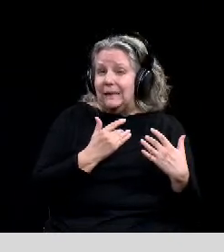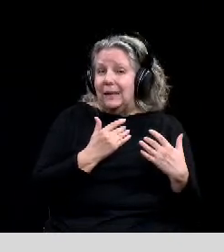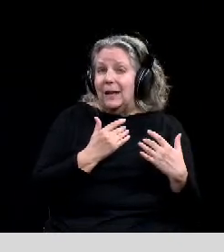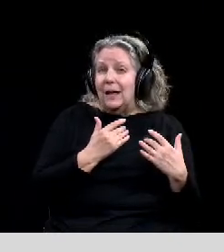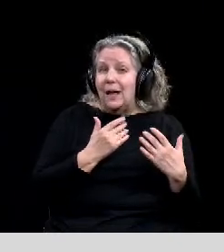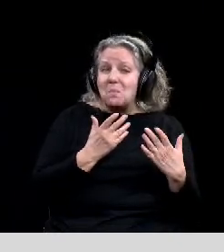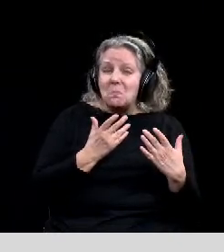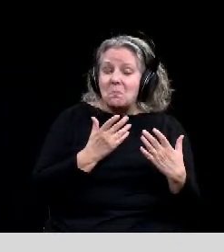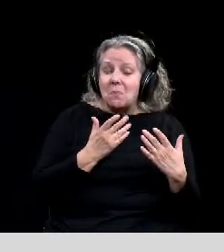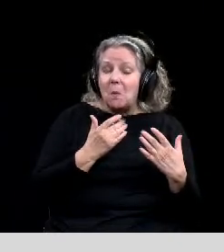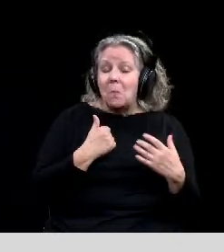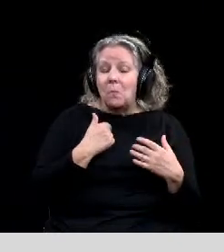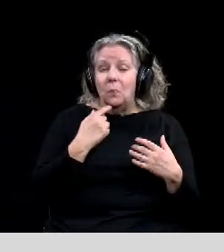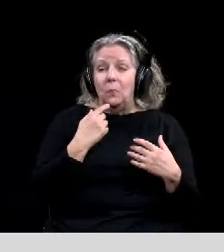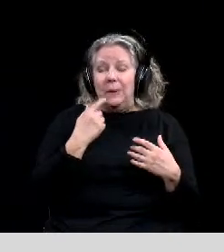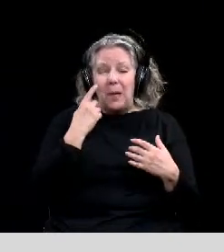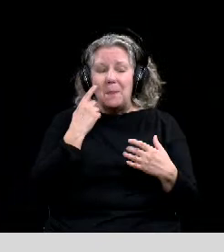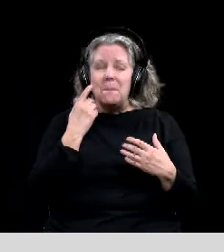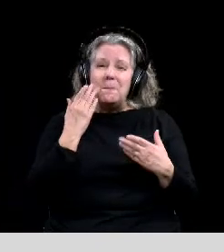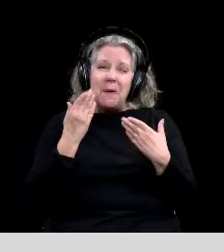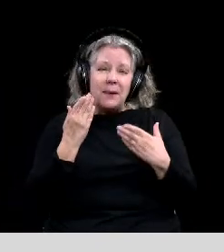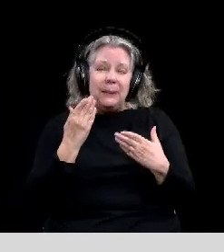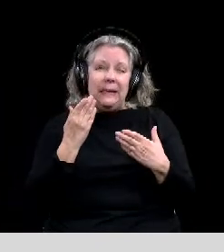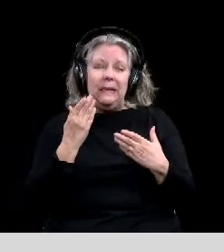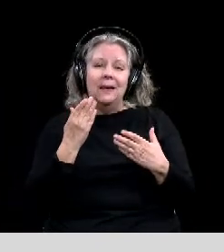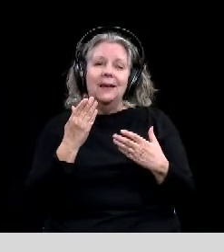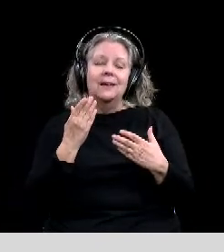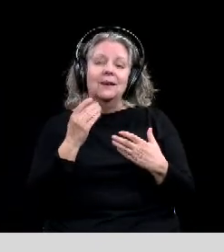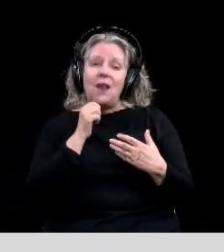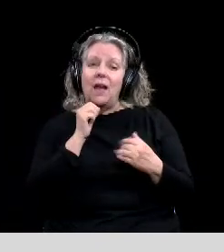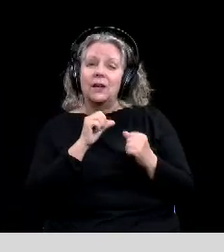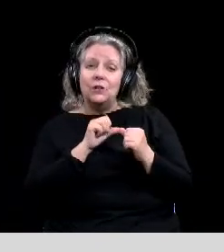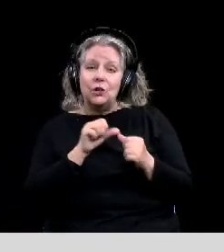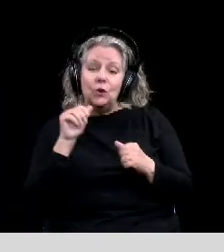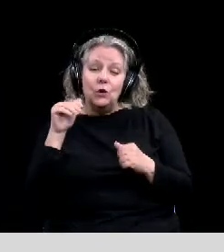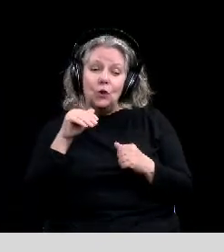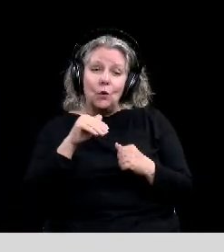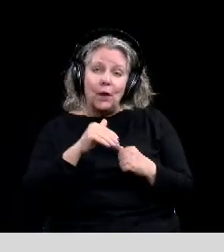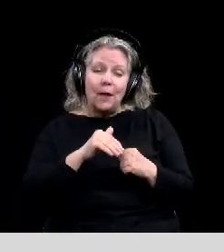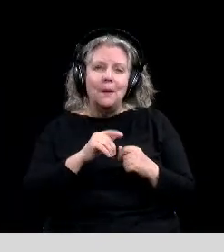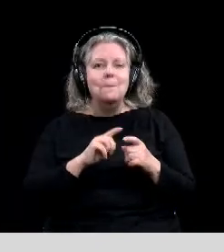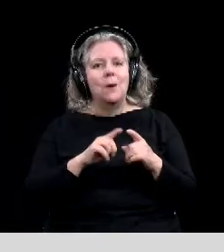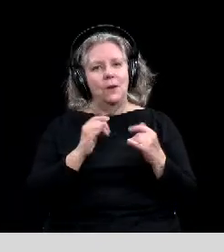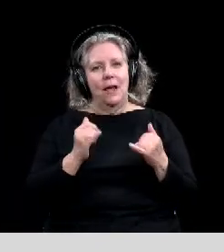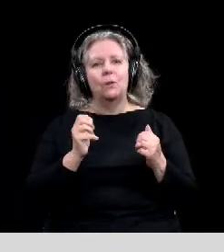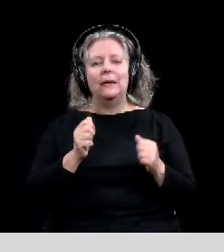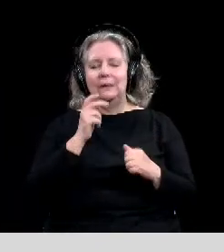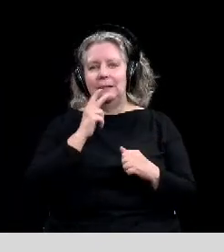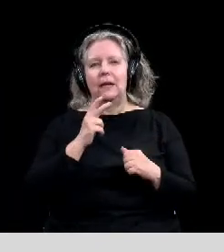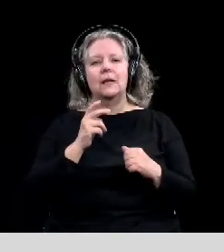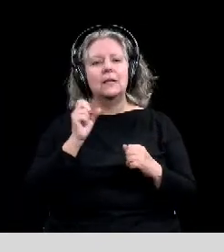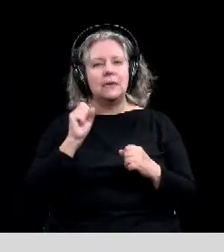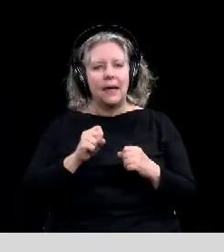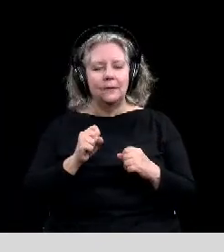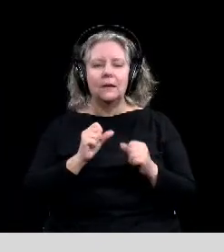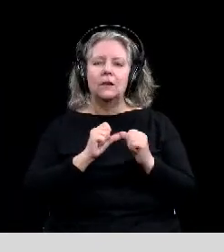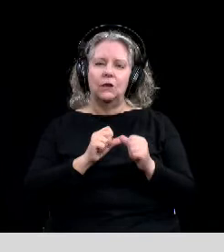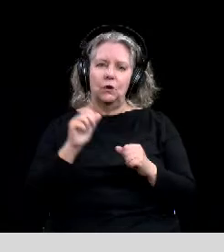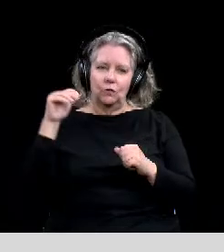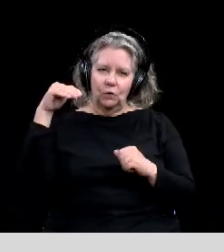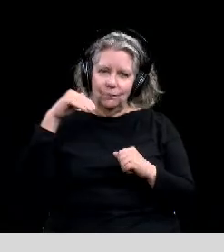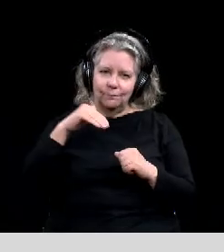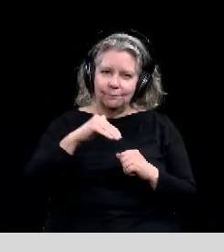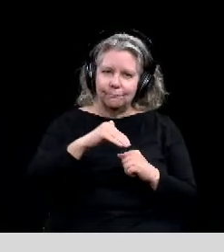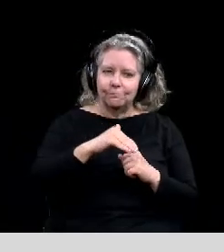trend yet. Well, we do see clearly a meaningful trend at this point, and so we're very happy about that. And the chief